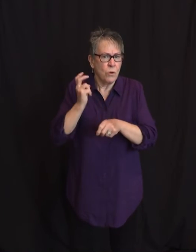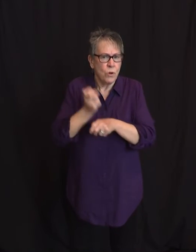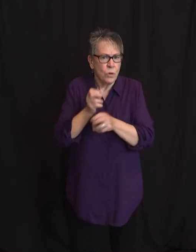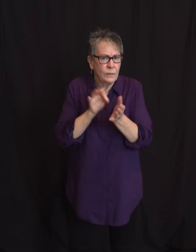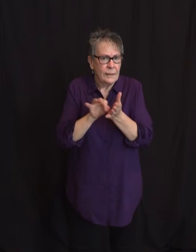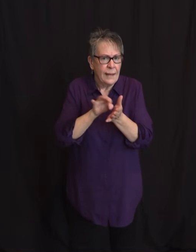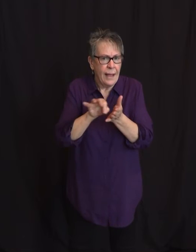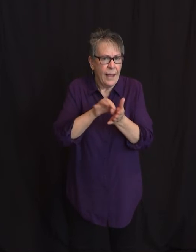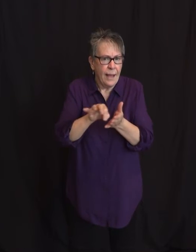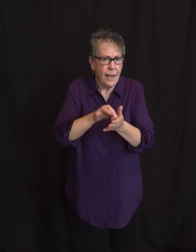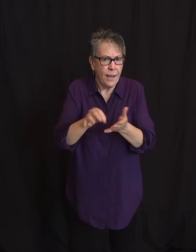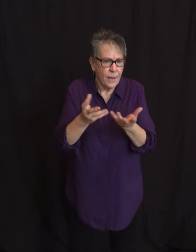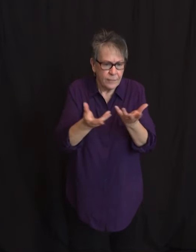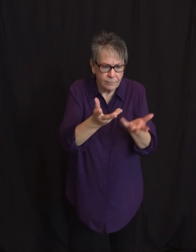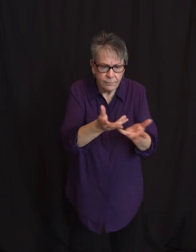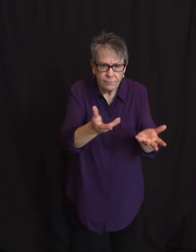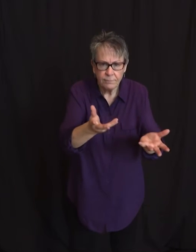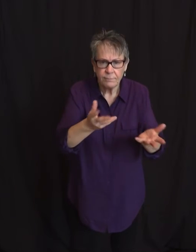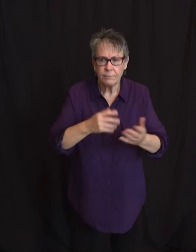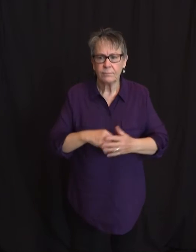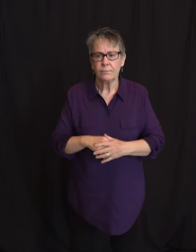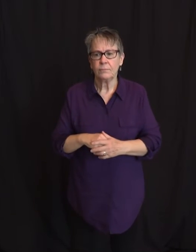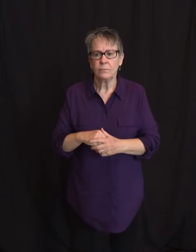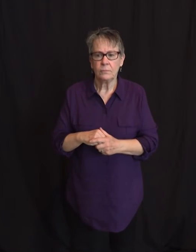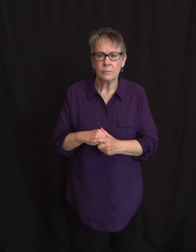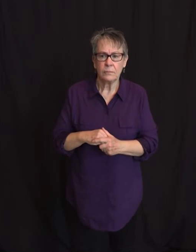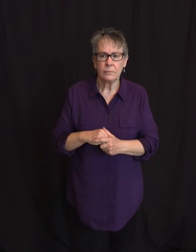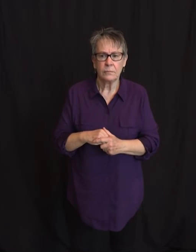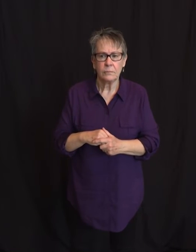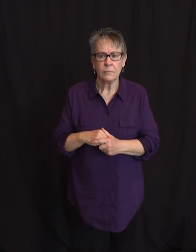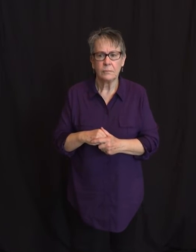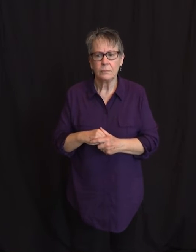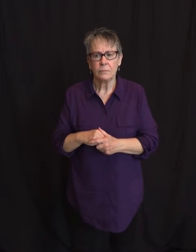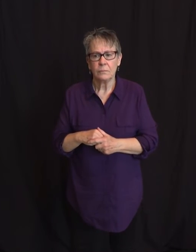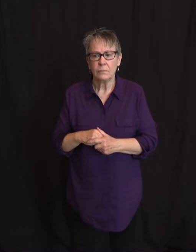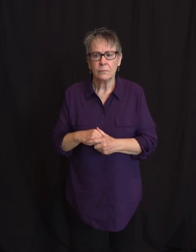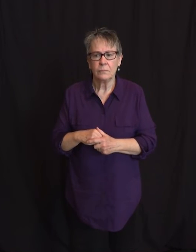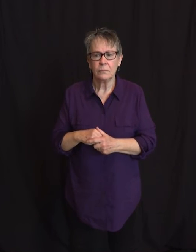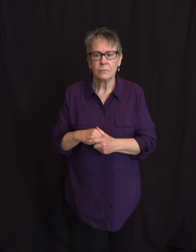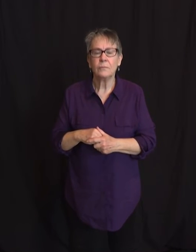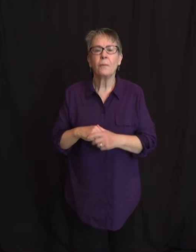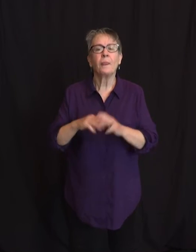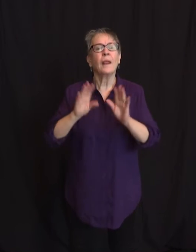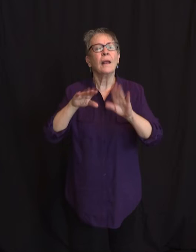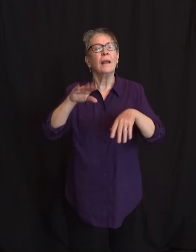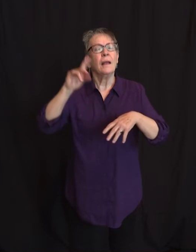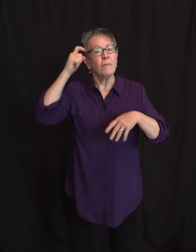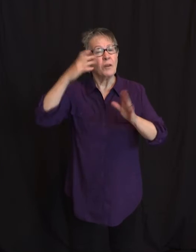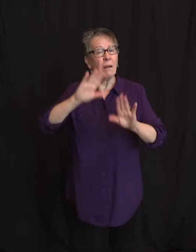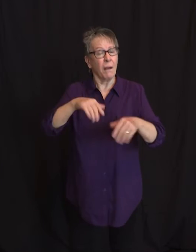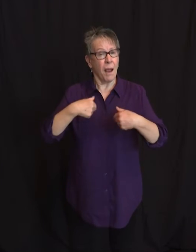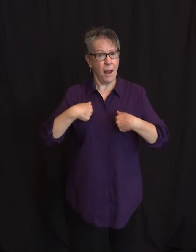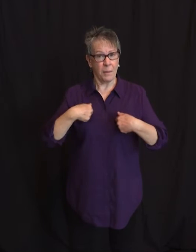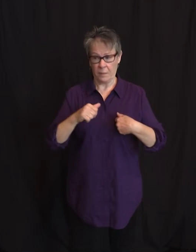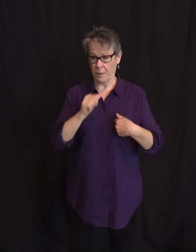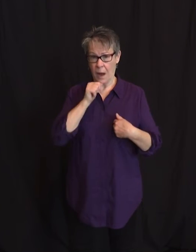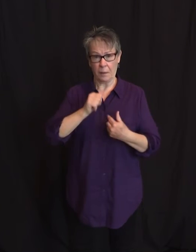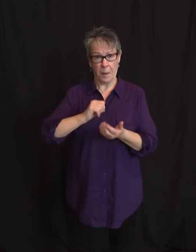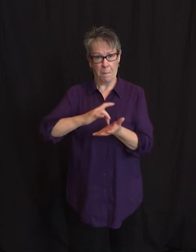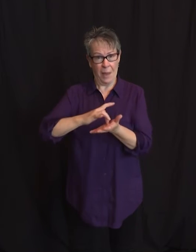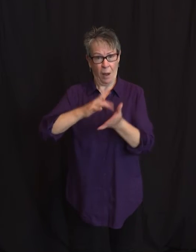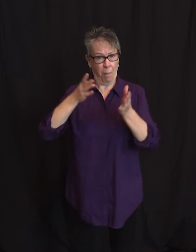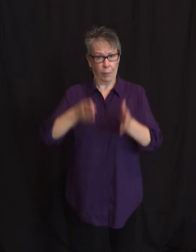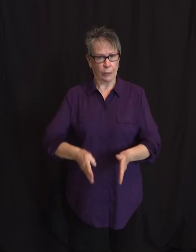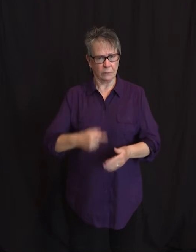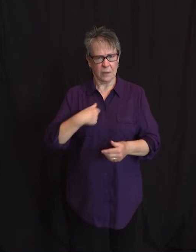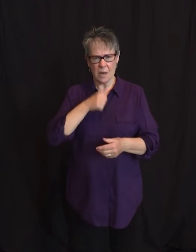matter, and again, I'm practicing without a license, is the positivity rate. Not just the cumulative positivity rate, but Ed's point earlier that I think